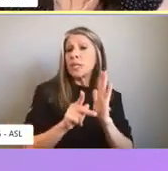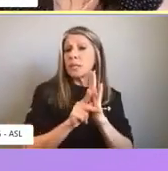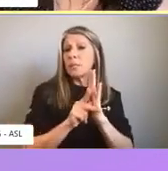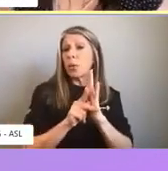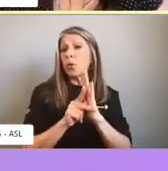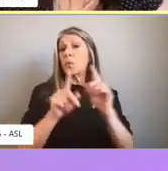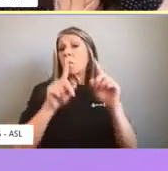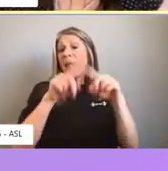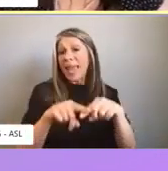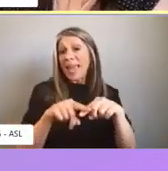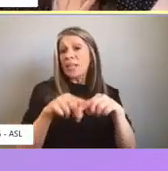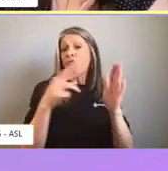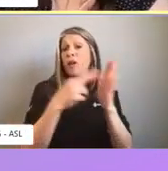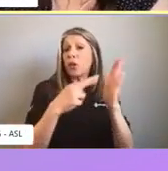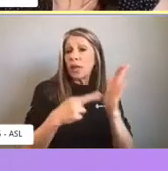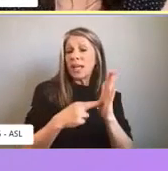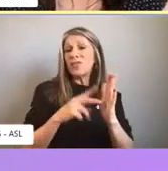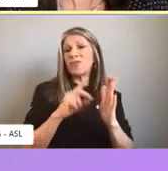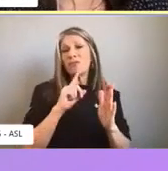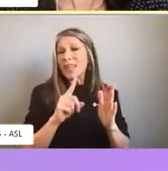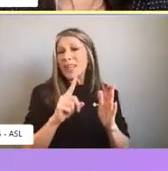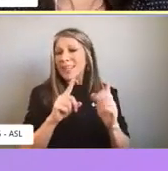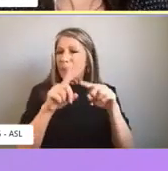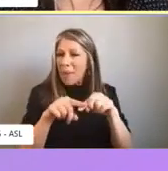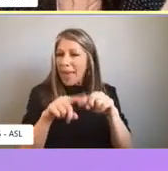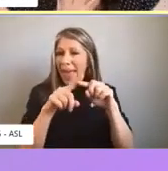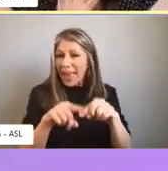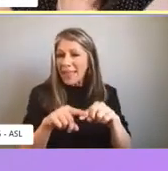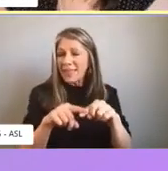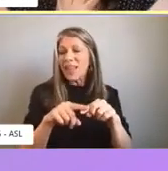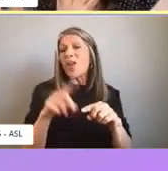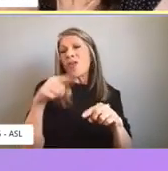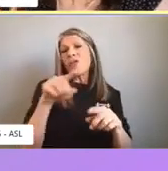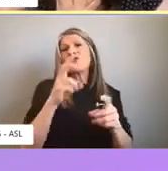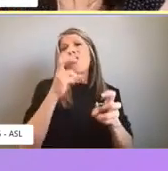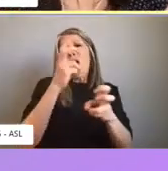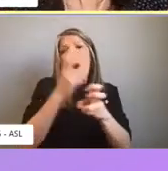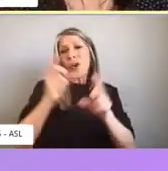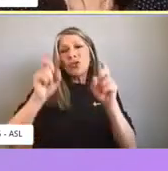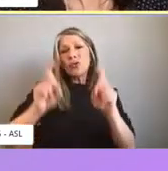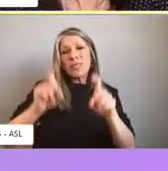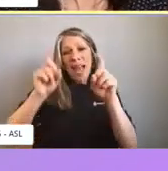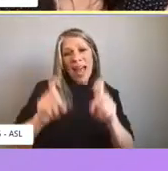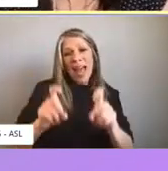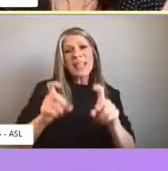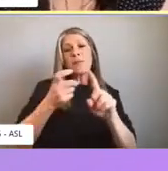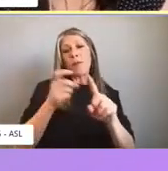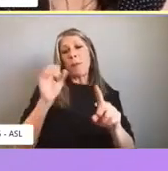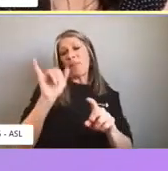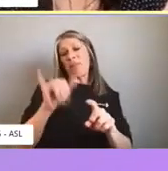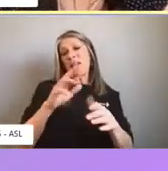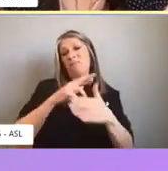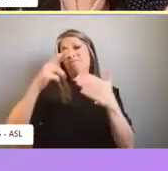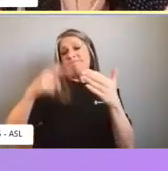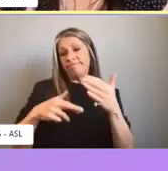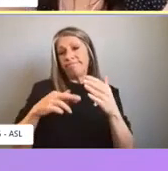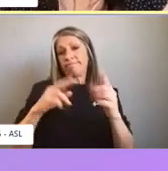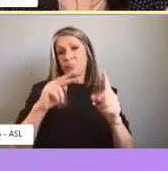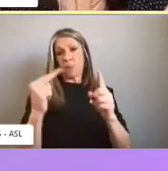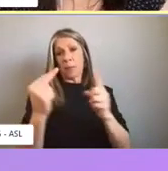principles-based regulations really leave room for interpretation or difficult to test from an outcomes perspective, this is really what I'm talking